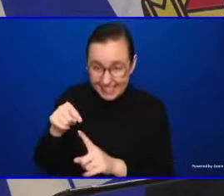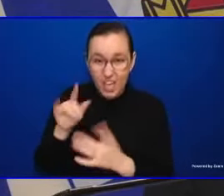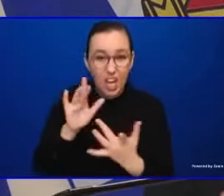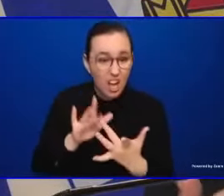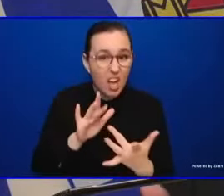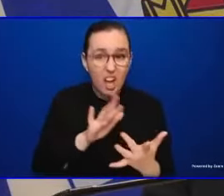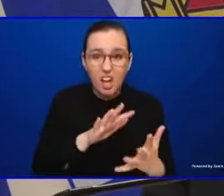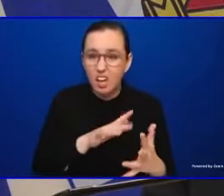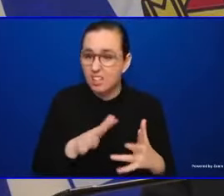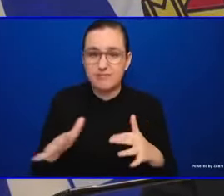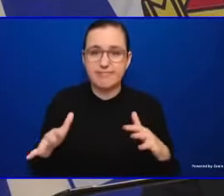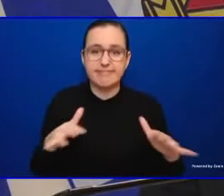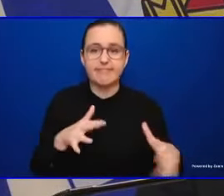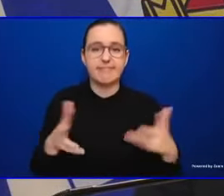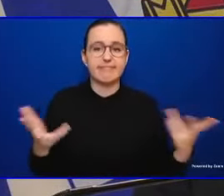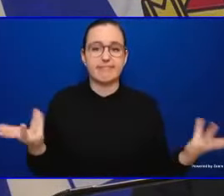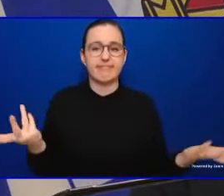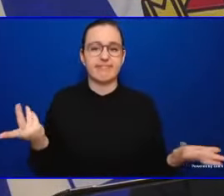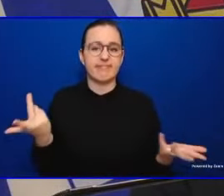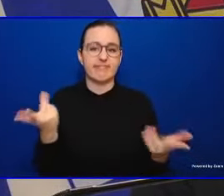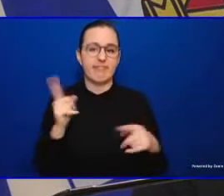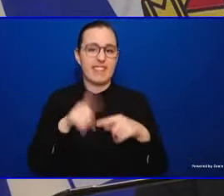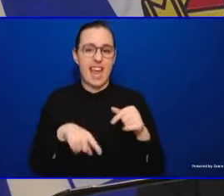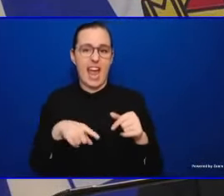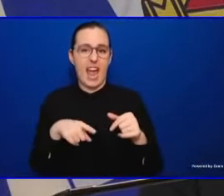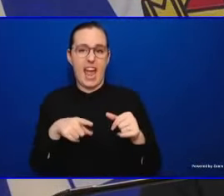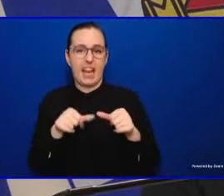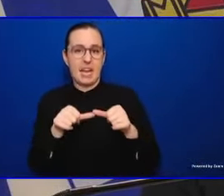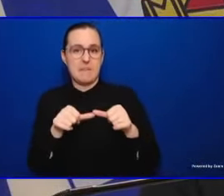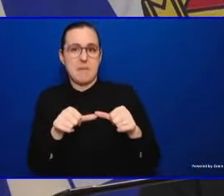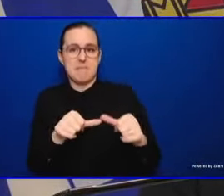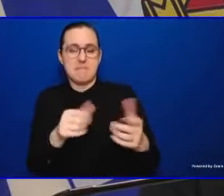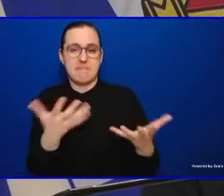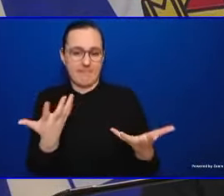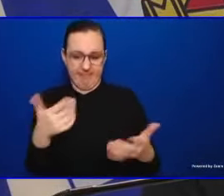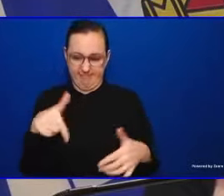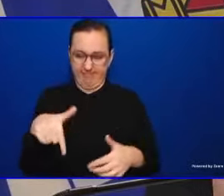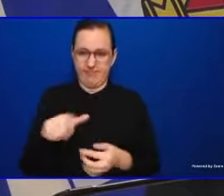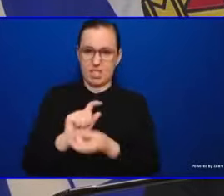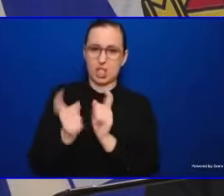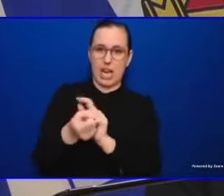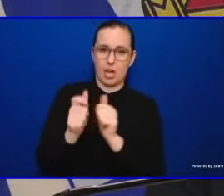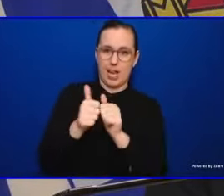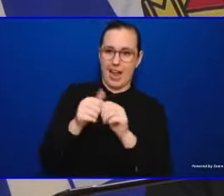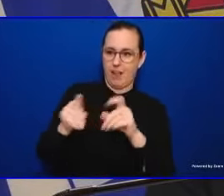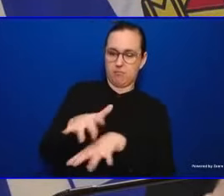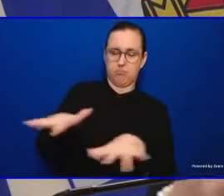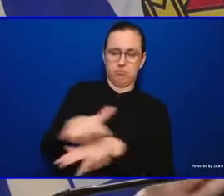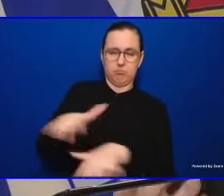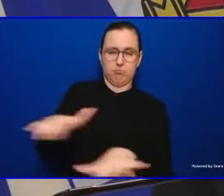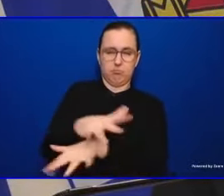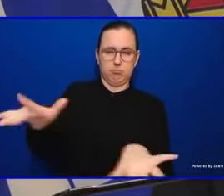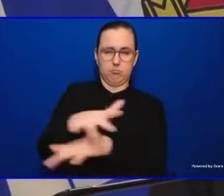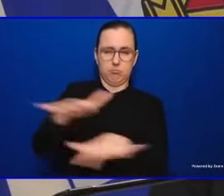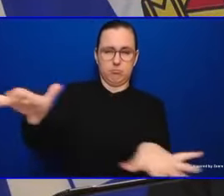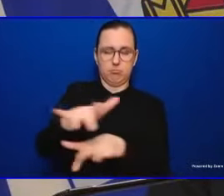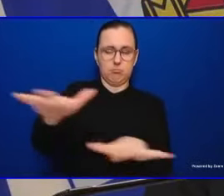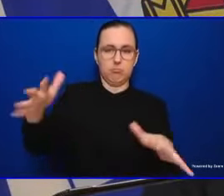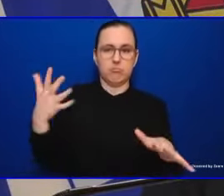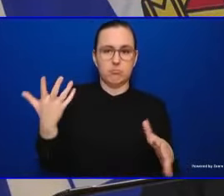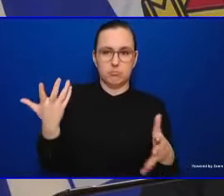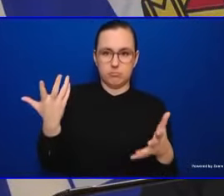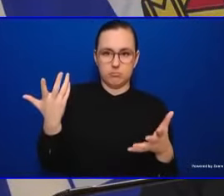in the parameters that we're seeing with Omicron, it's not effective to do that because of the short incubation period and the